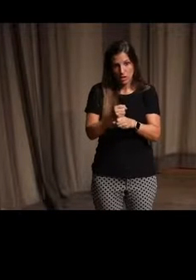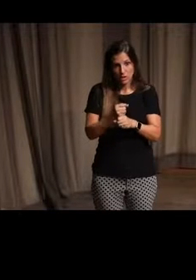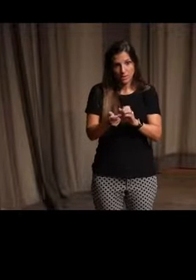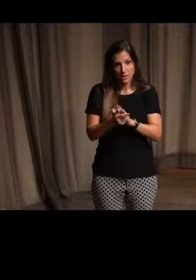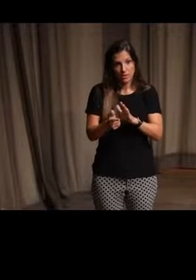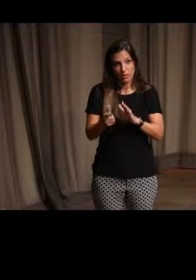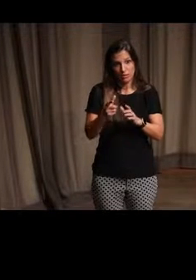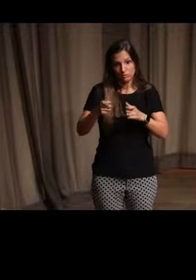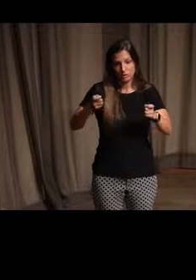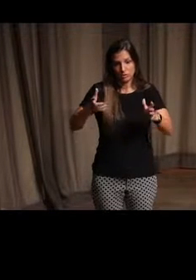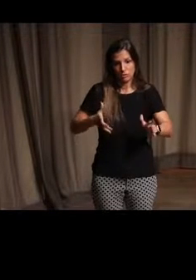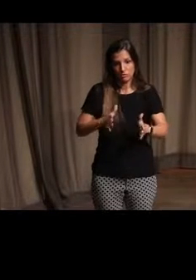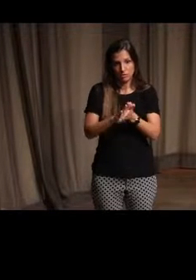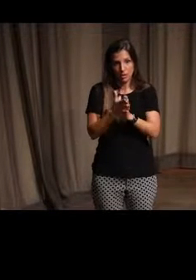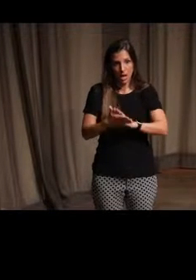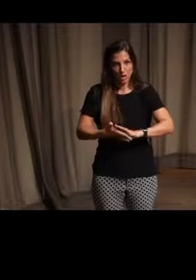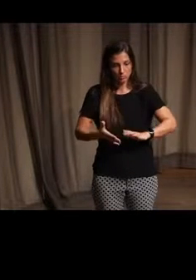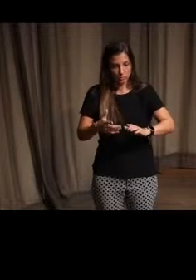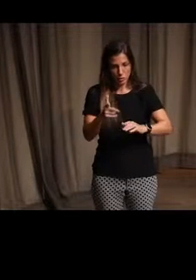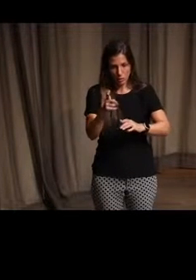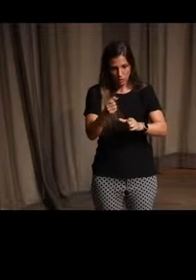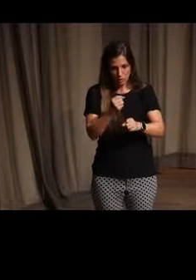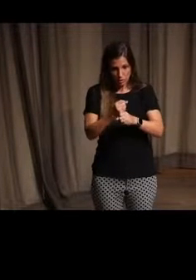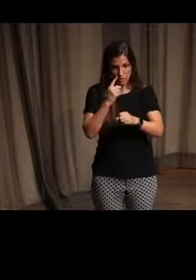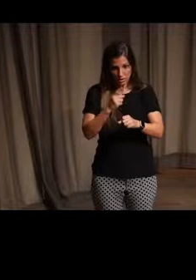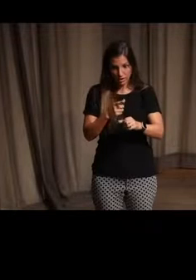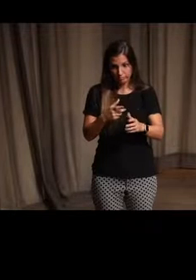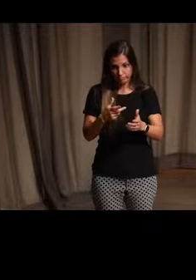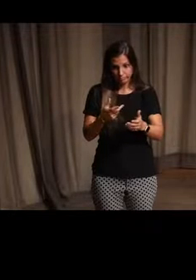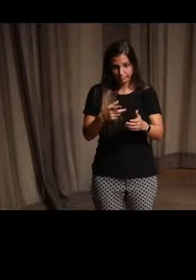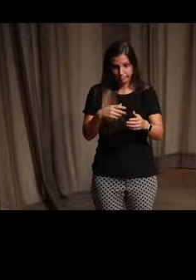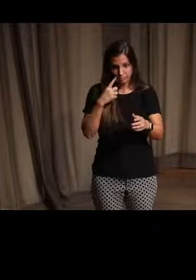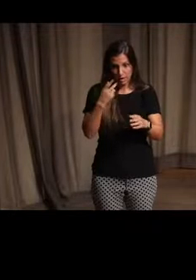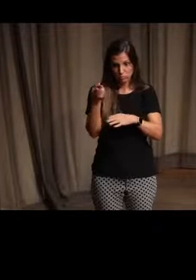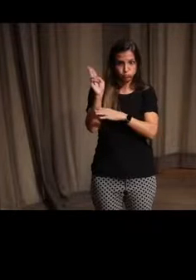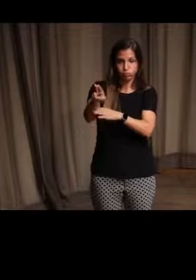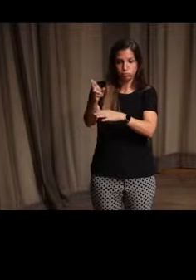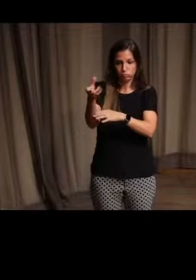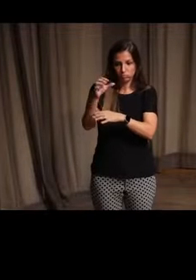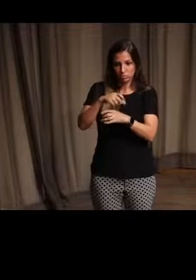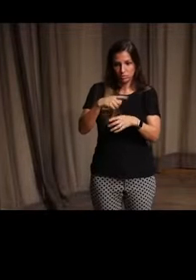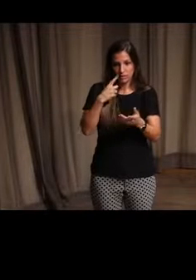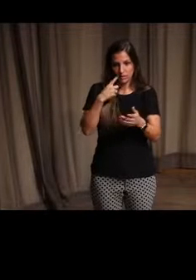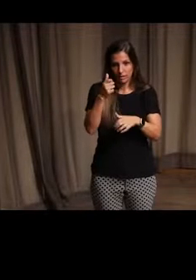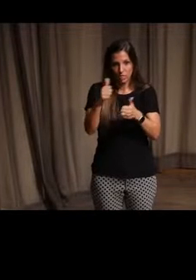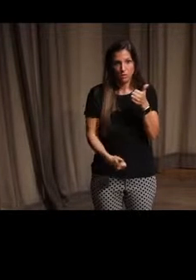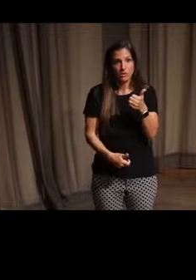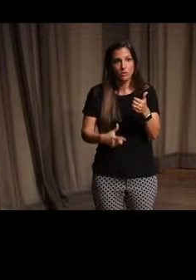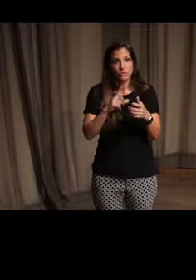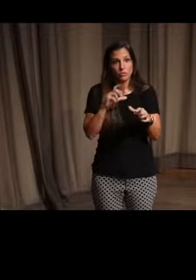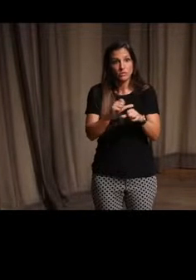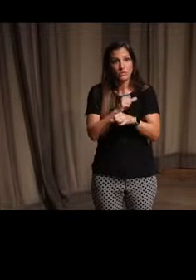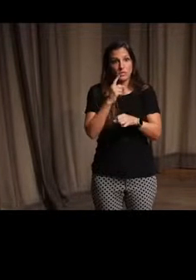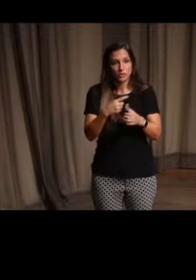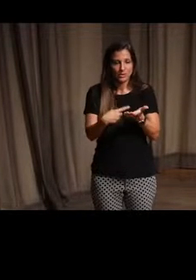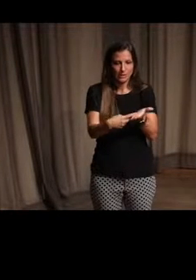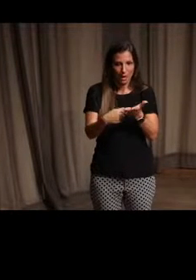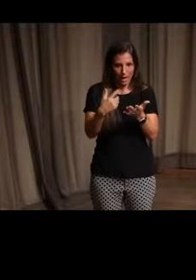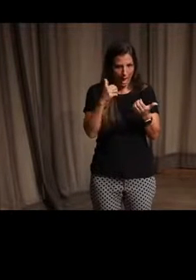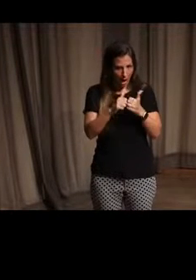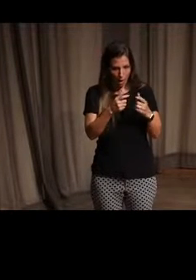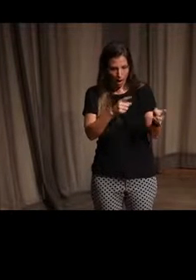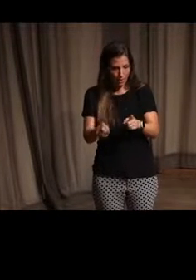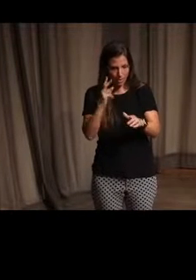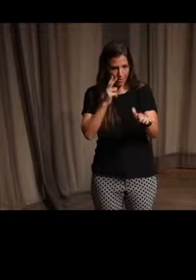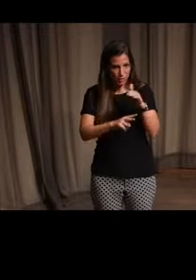the dictator that made it illegal fell. Now, correlation or causation, that's up for debate. But again, just to